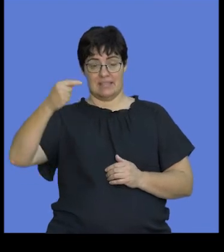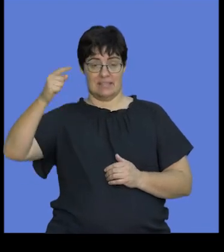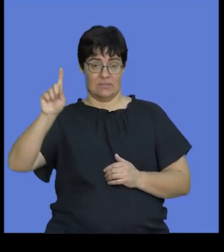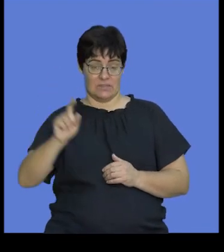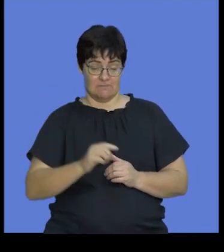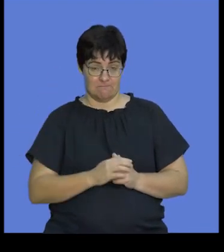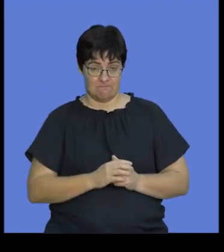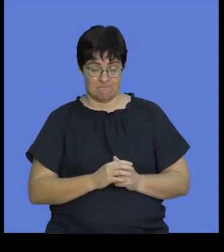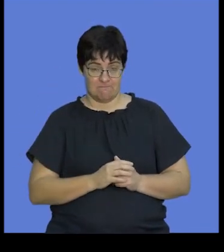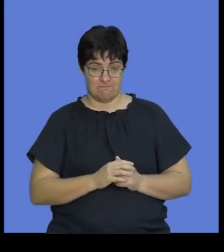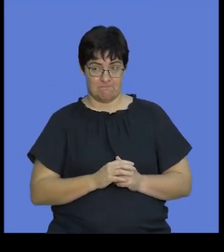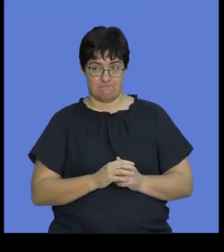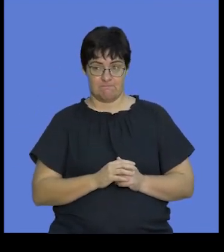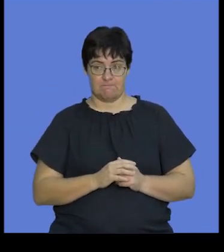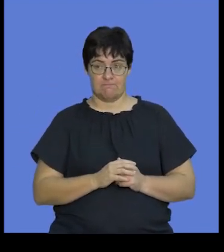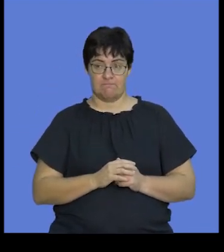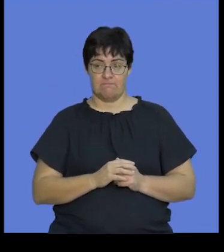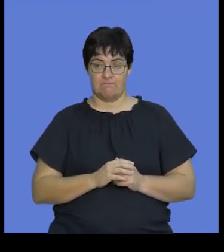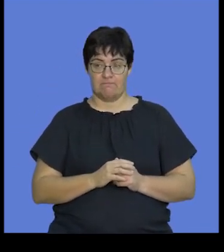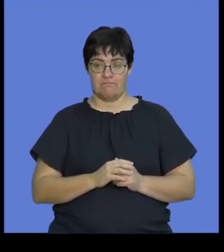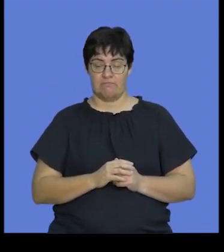kilograms meters per second,